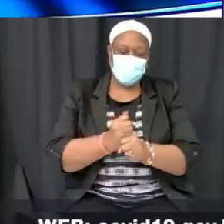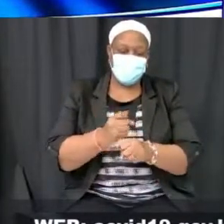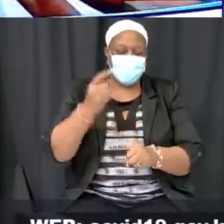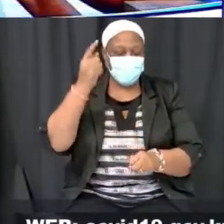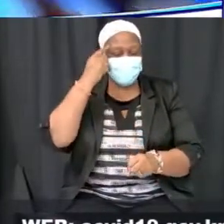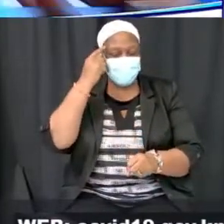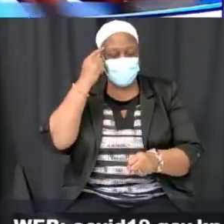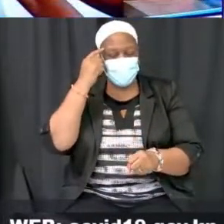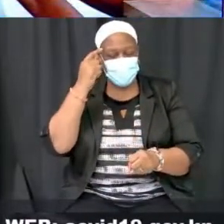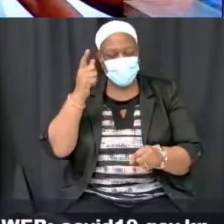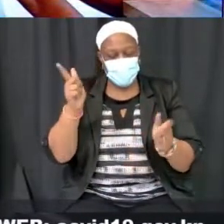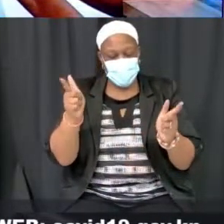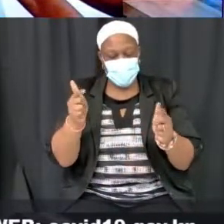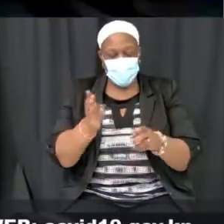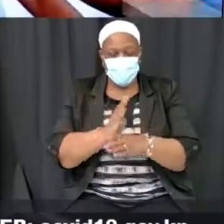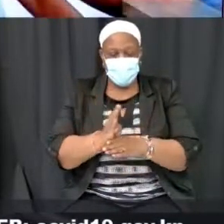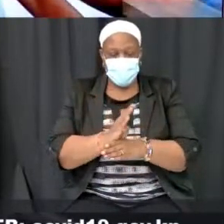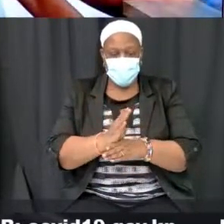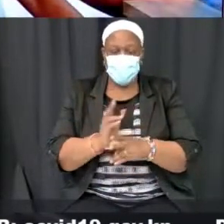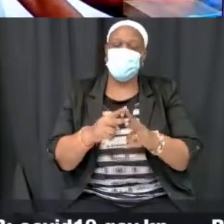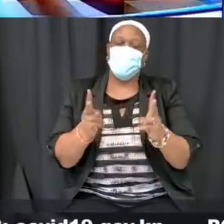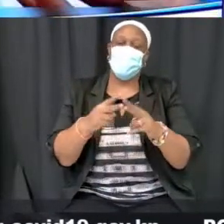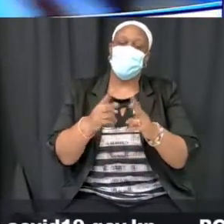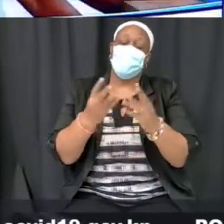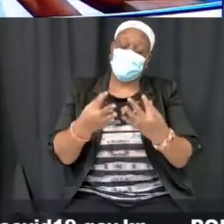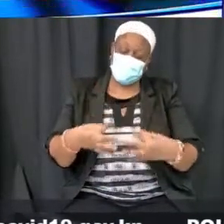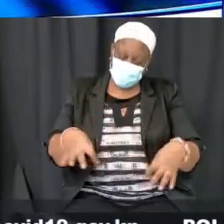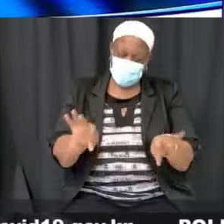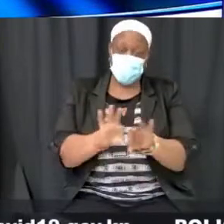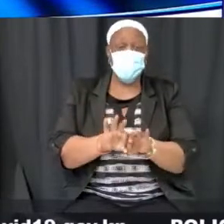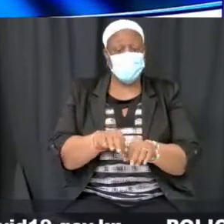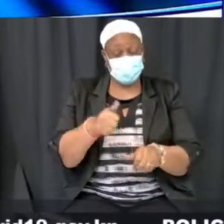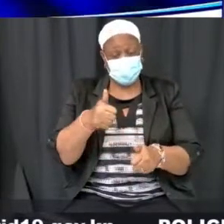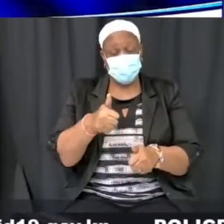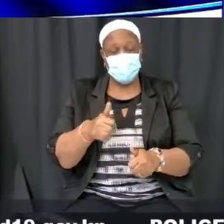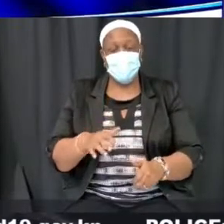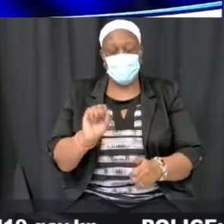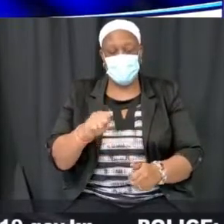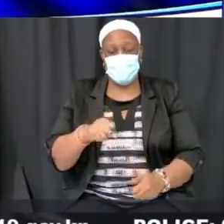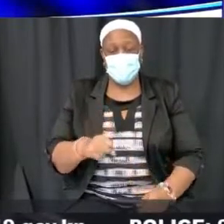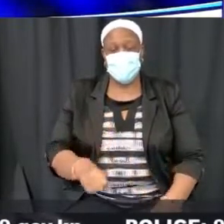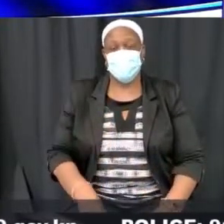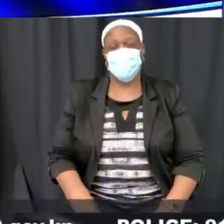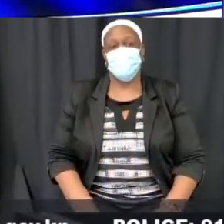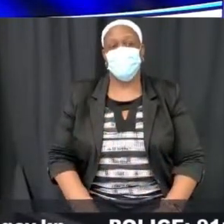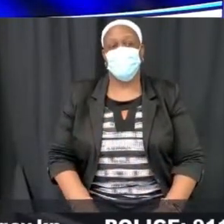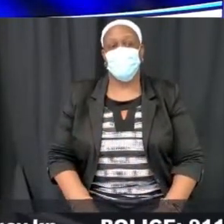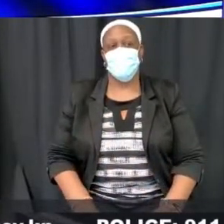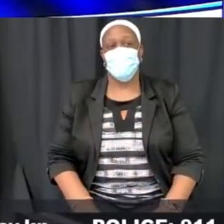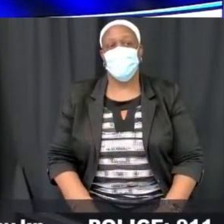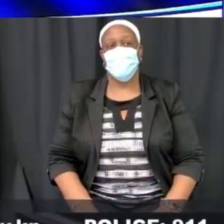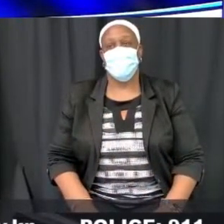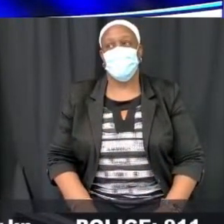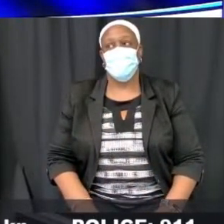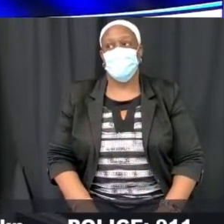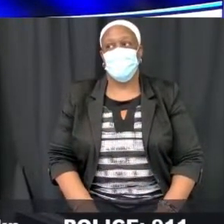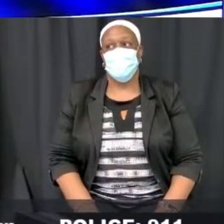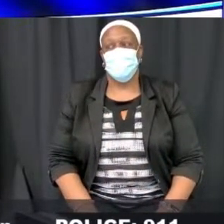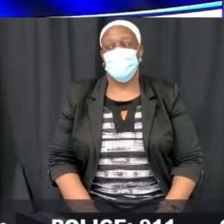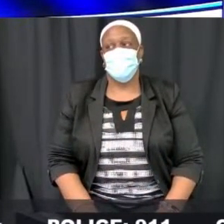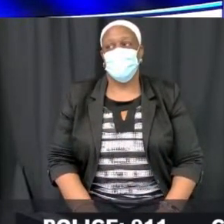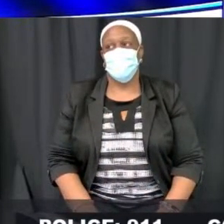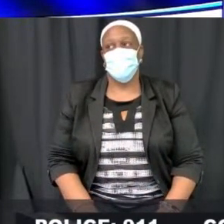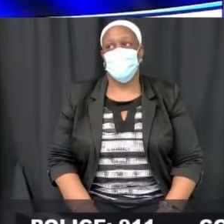businesses and the activities of the micro, small, and medium enterprises operating within that sector, the MSME